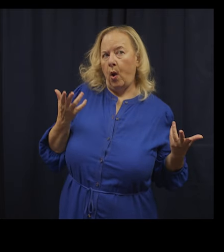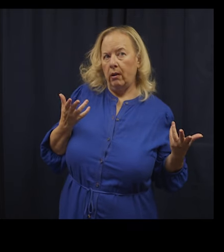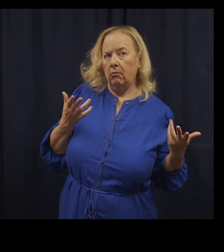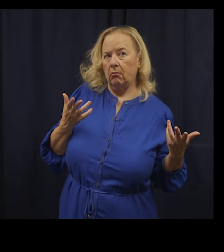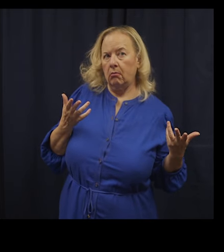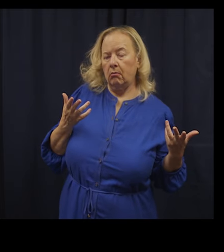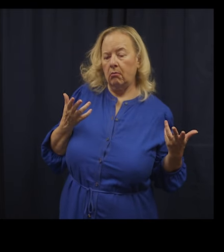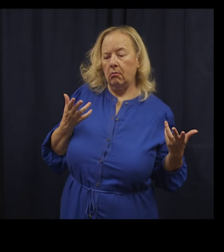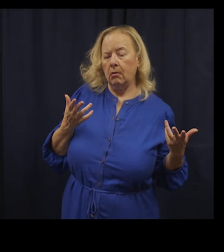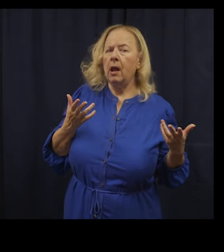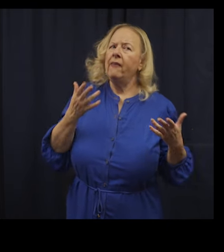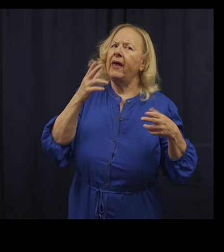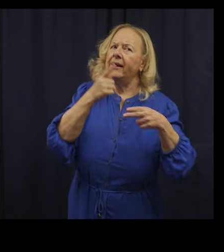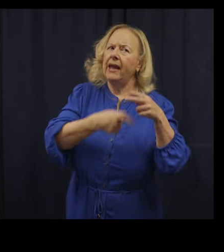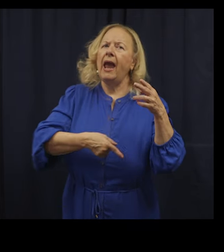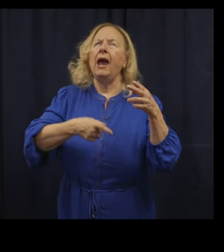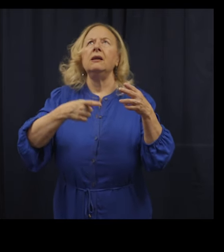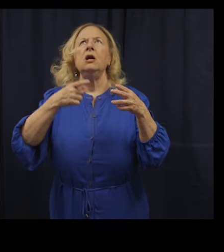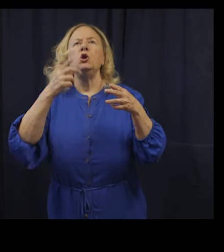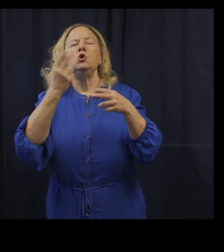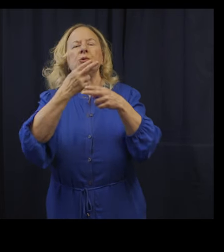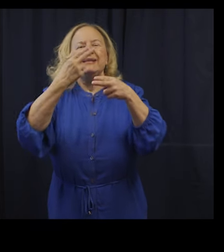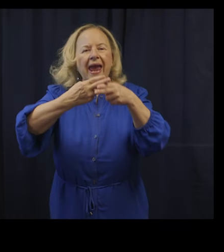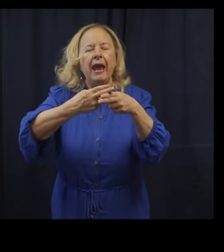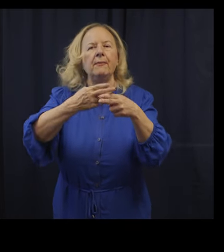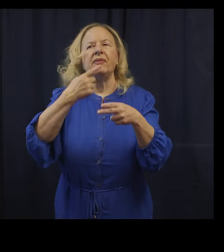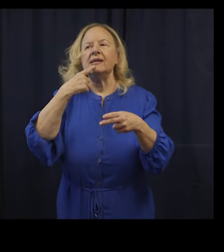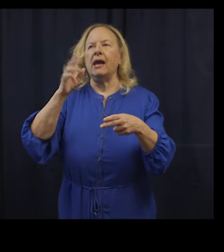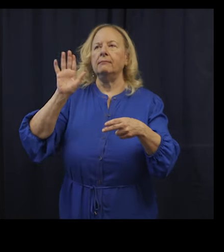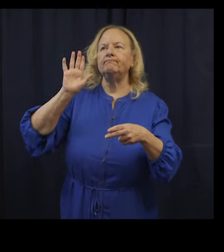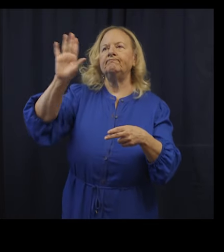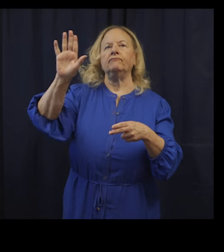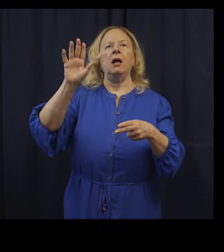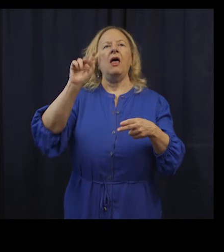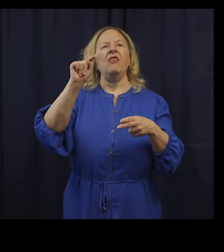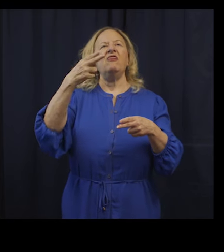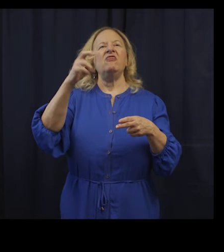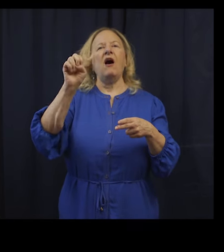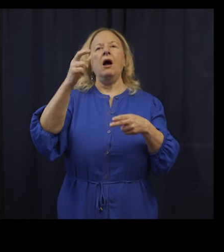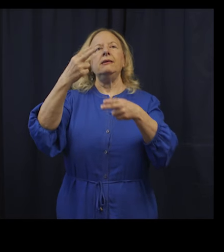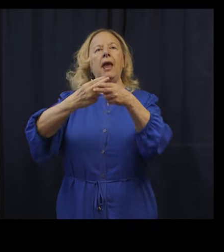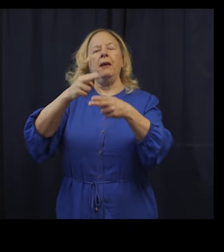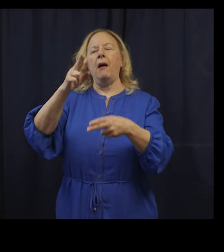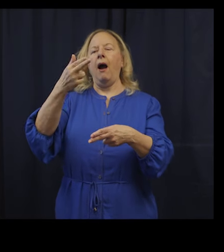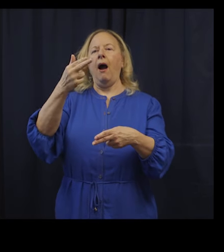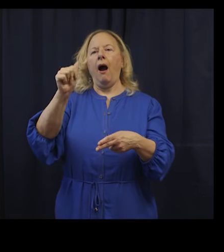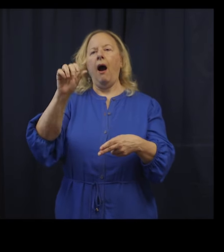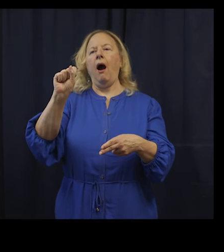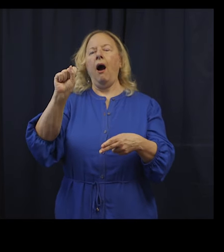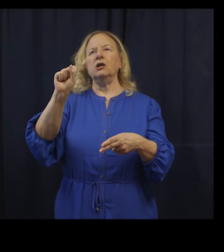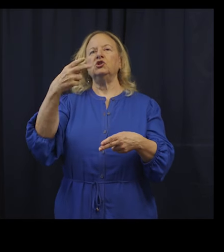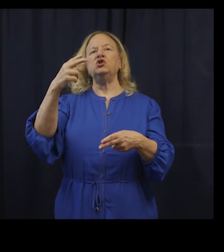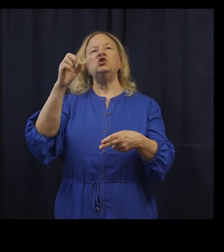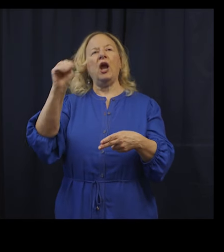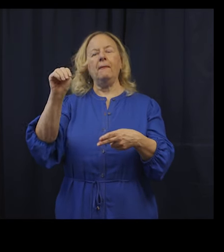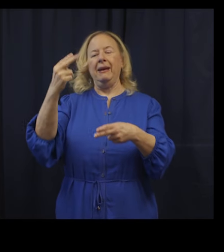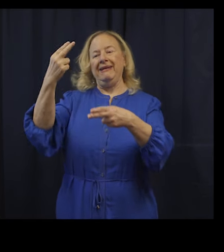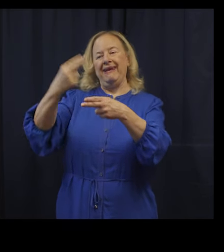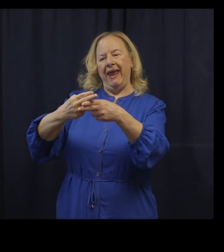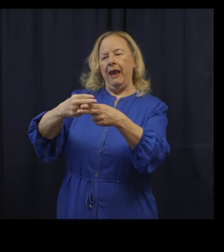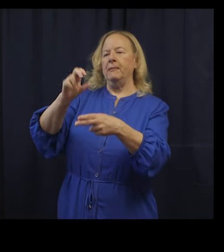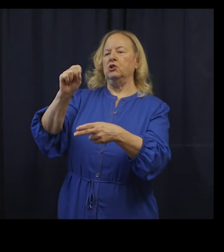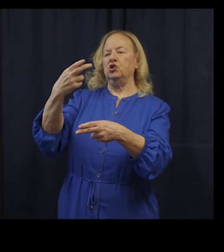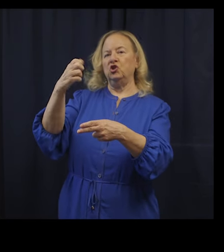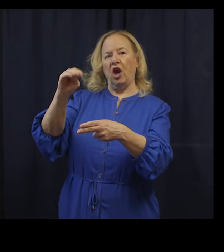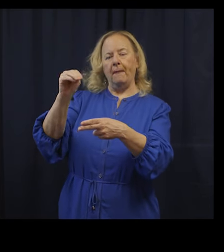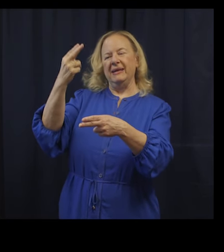No, they don't want to use the Lord's name. They call him Hashem. Because Shem is name,